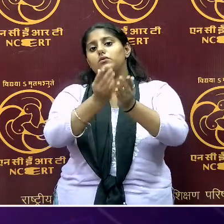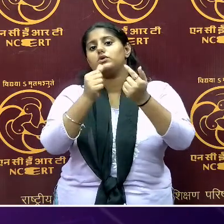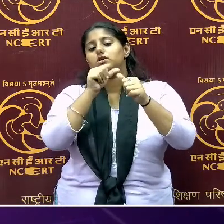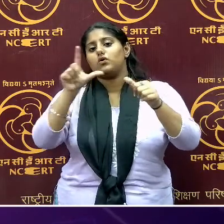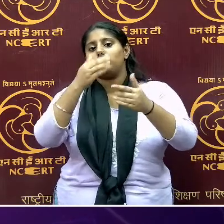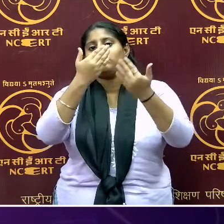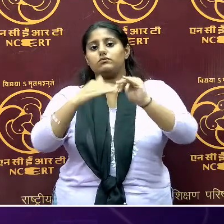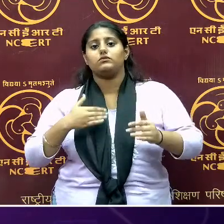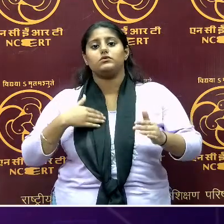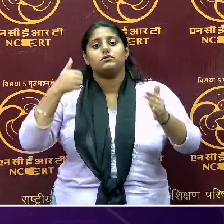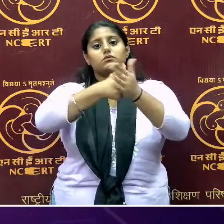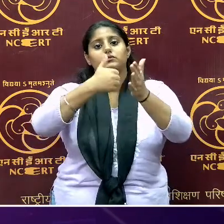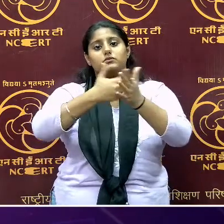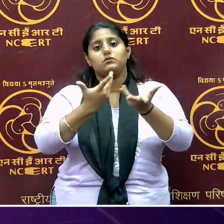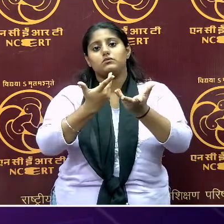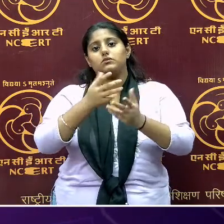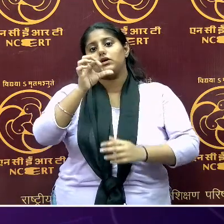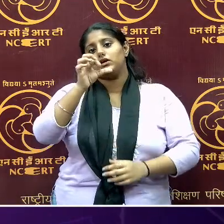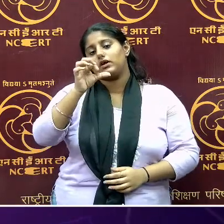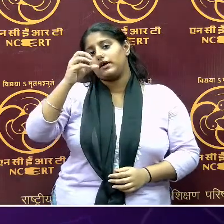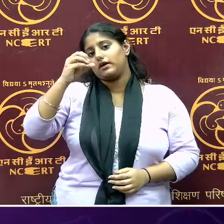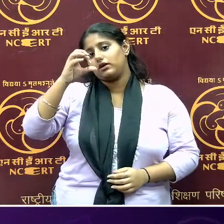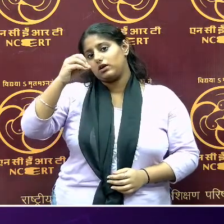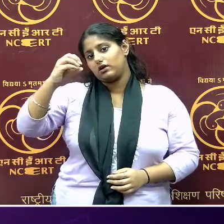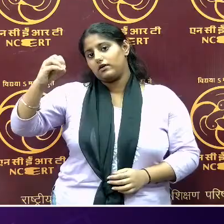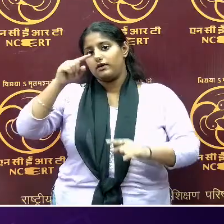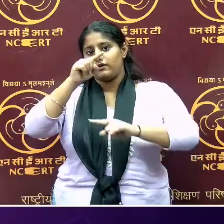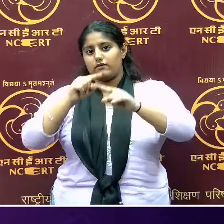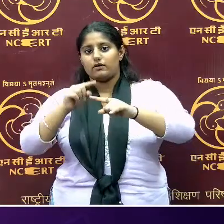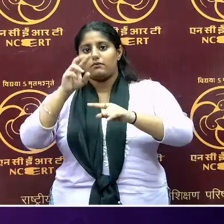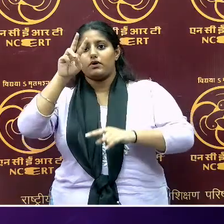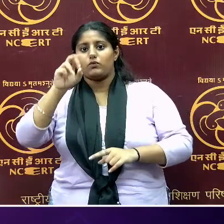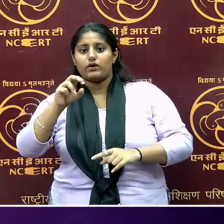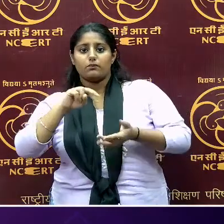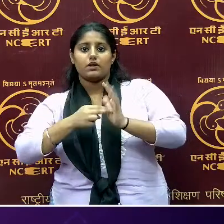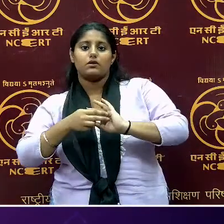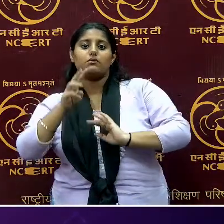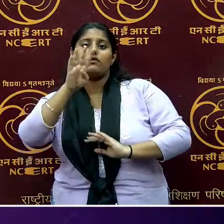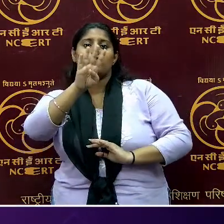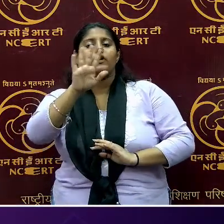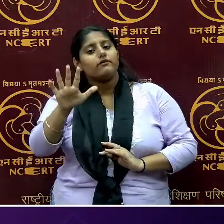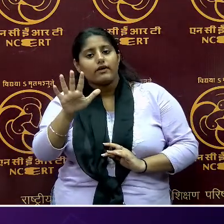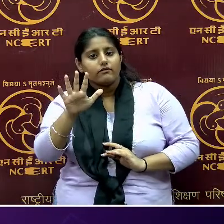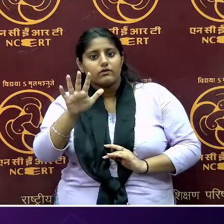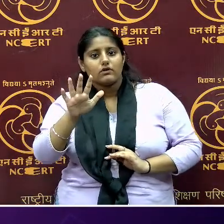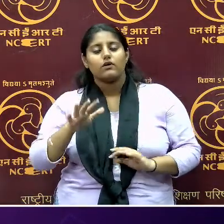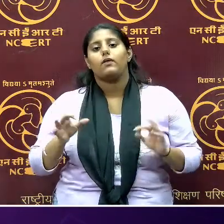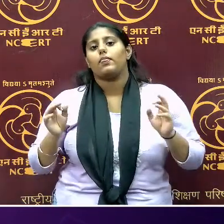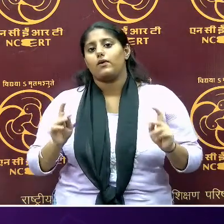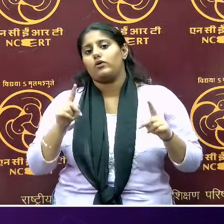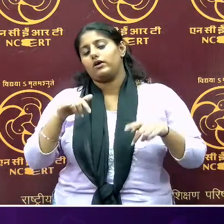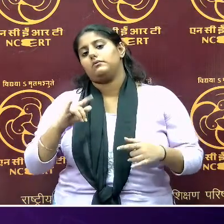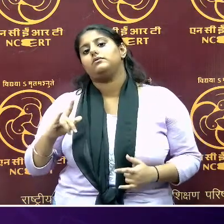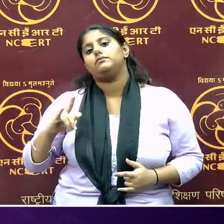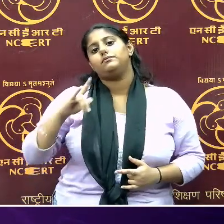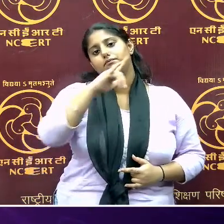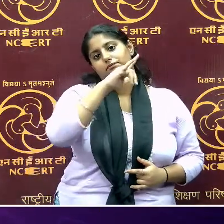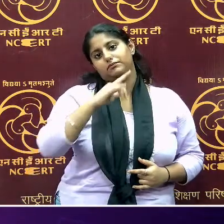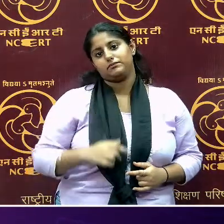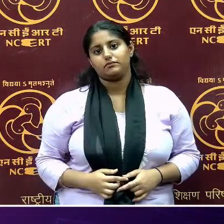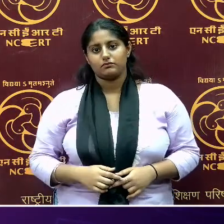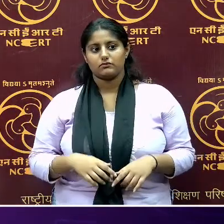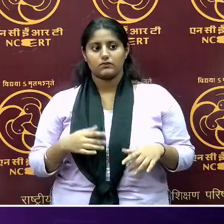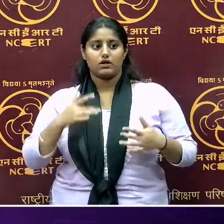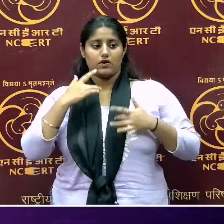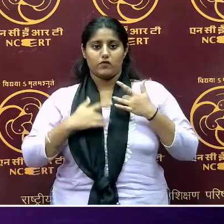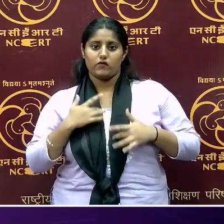how many? 900 divided by 20, that is equal to 45. Now come to aeroplane. Interesting to travel